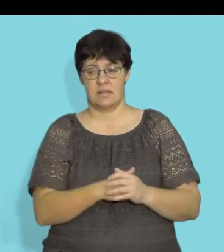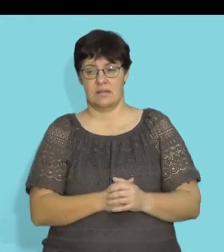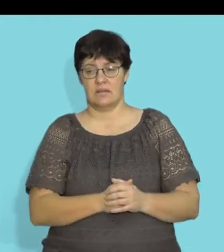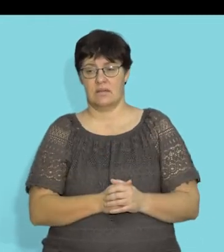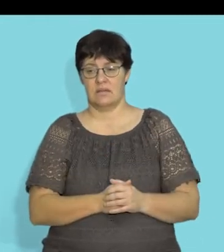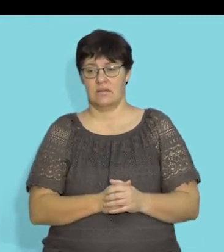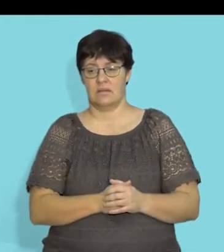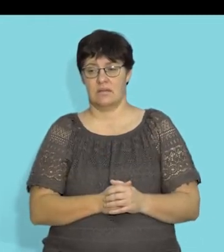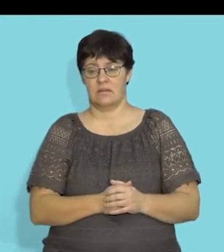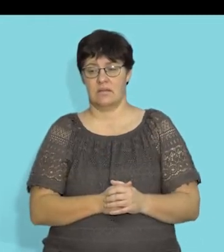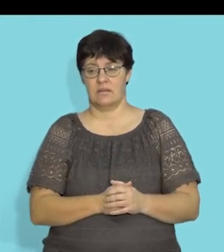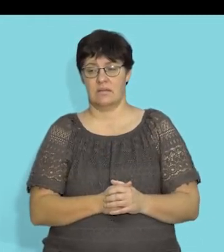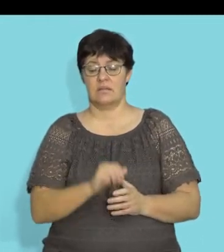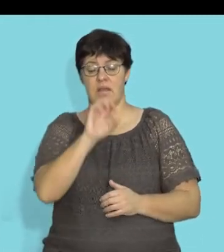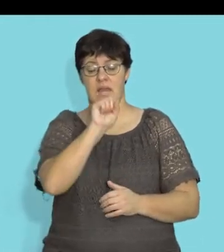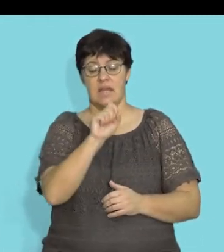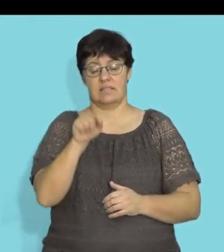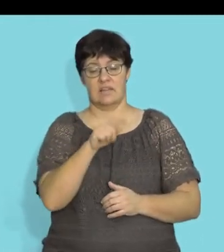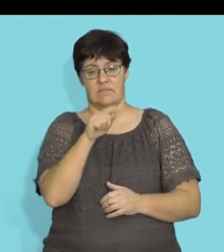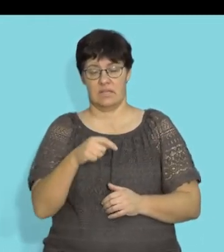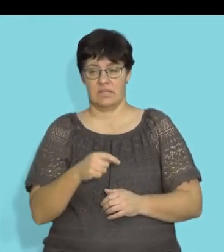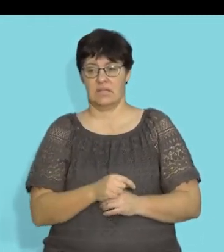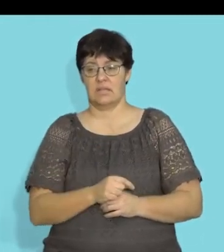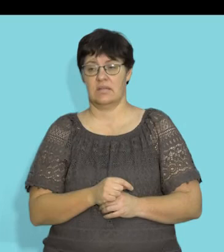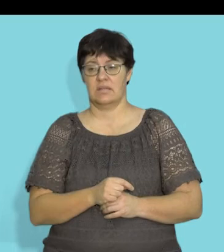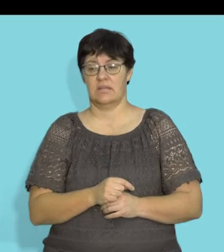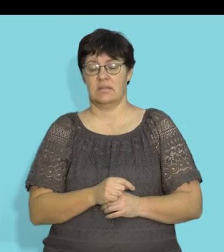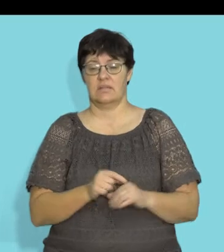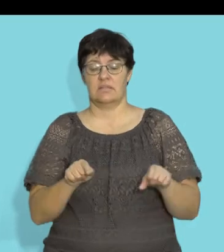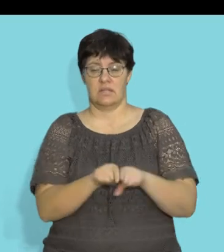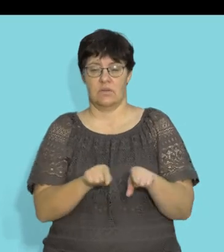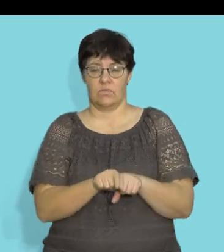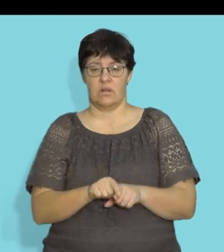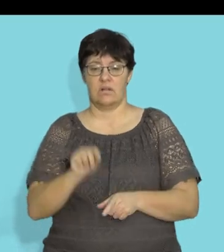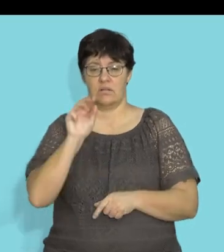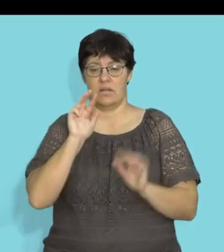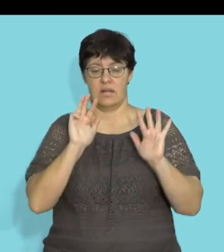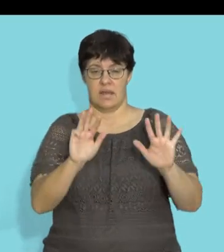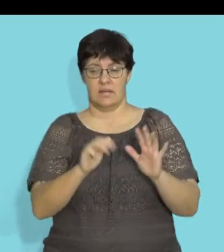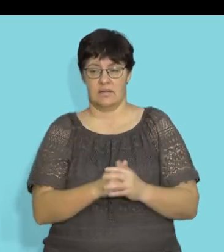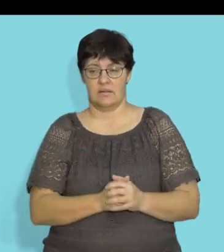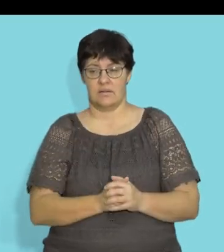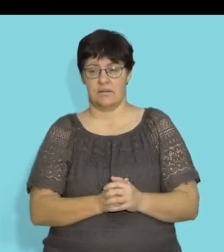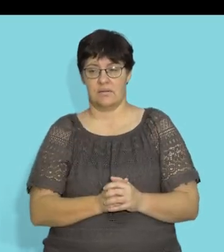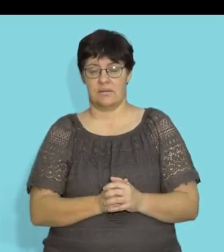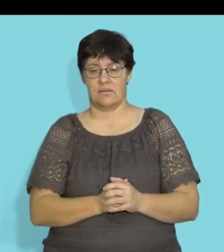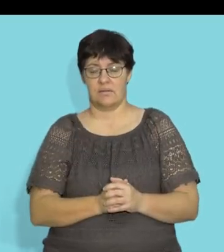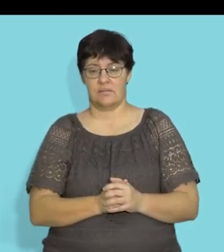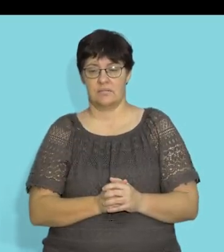is equal to 9. So for this specific example, the sum to infinity is equal